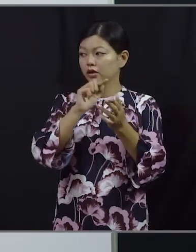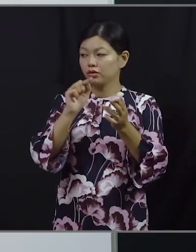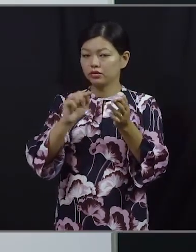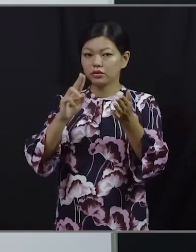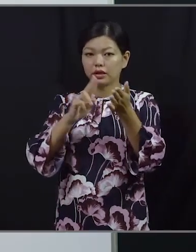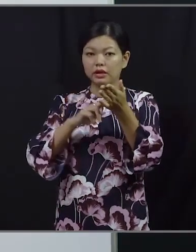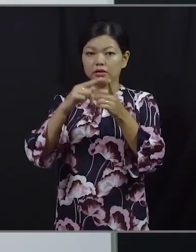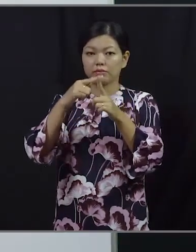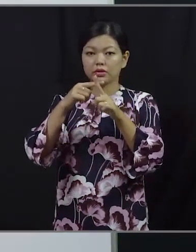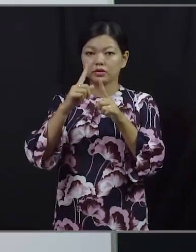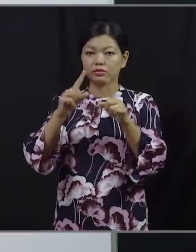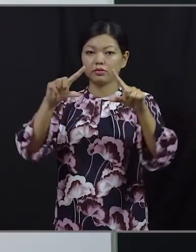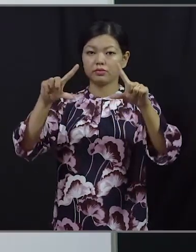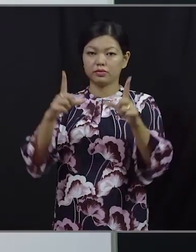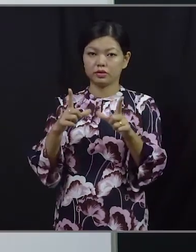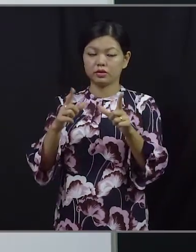Okay,